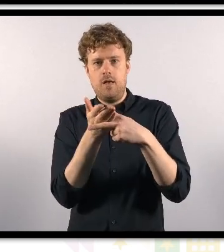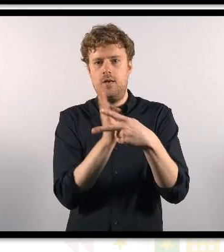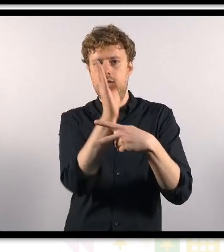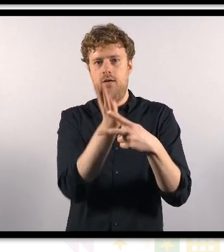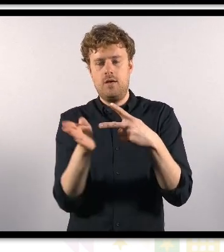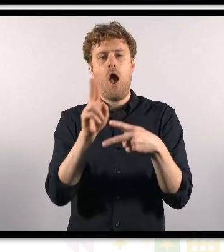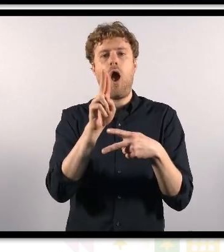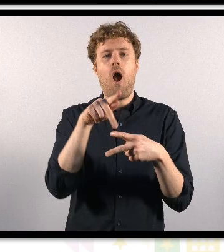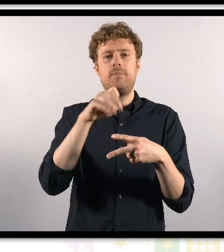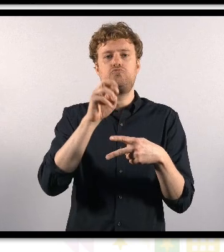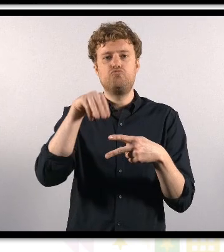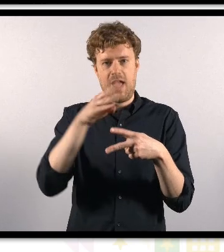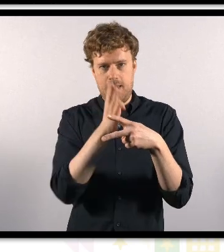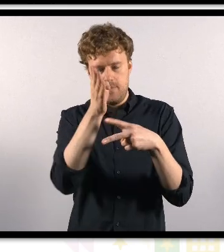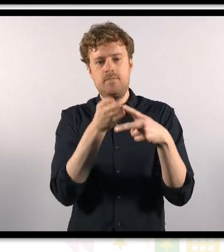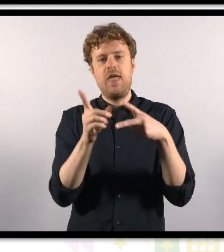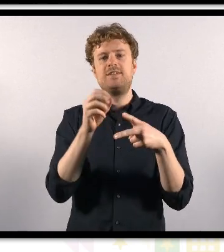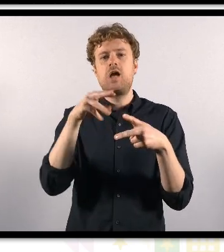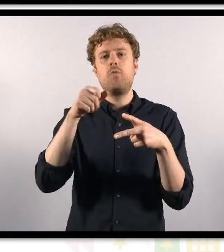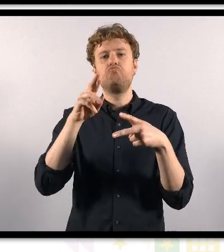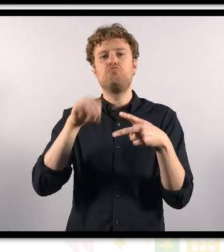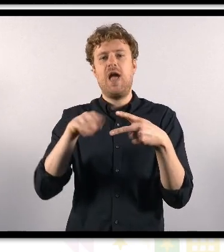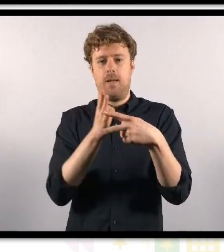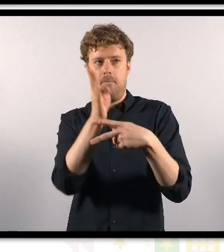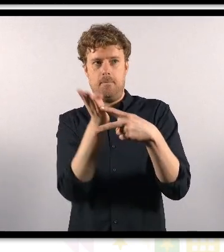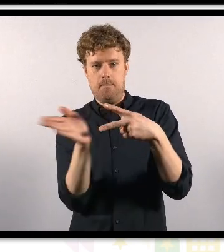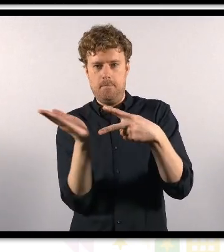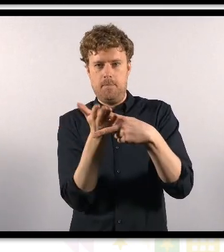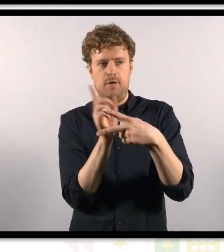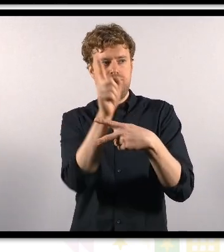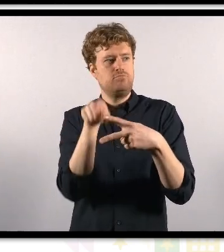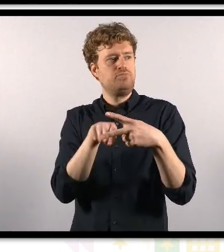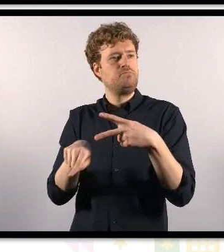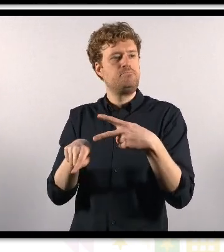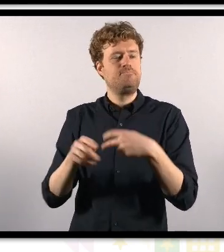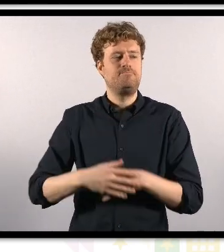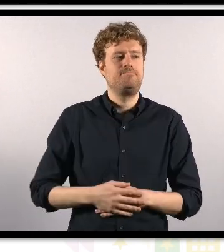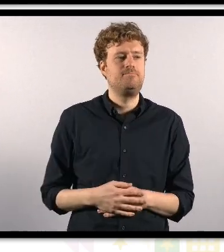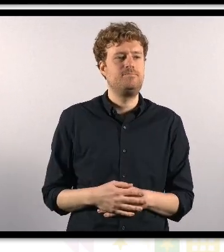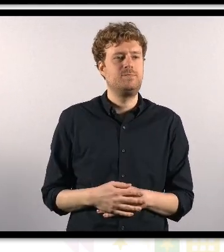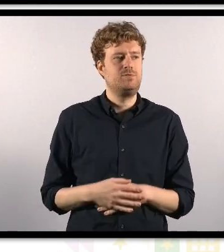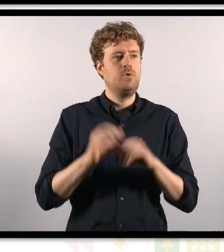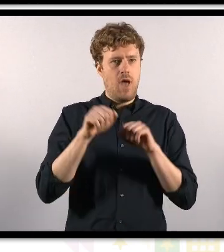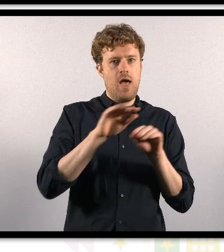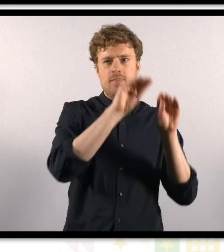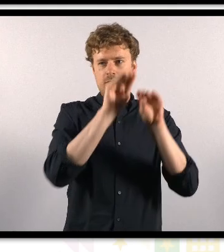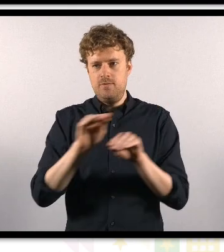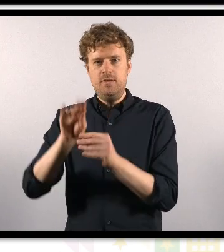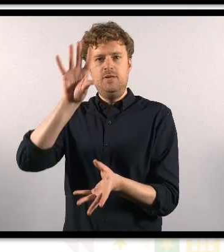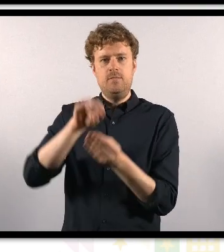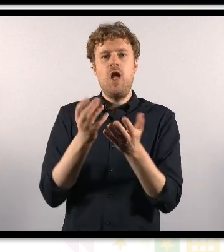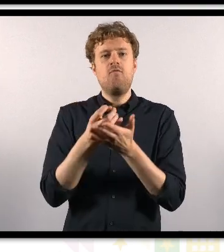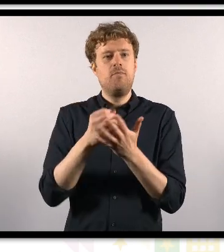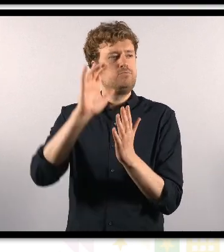there are any more than one performance issue that we need to be worried about. Then, so assuming that we have